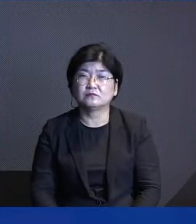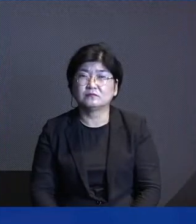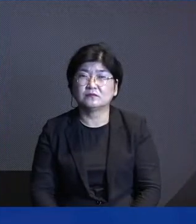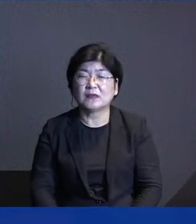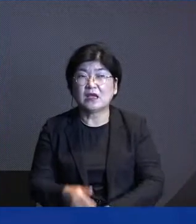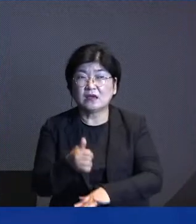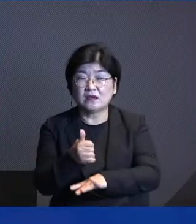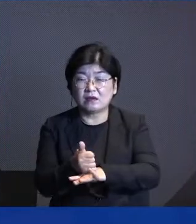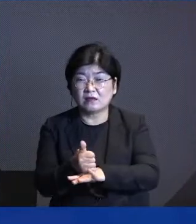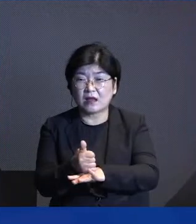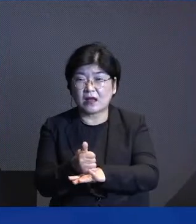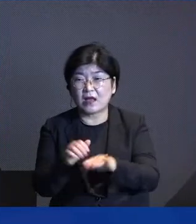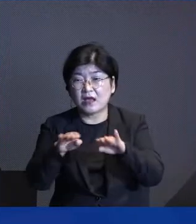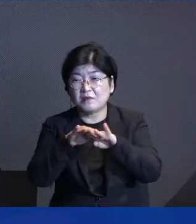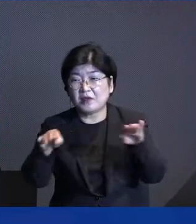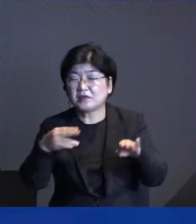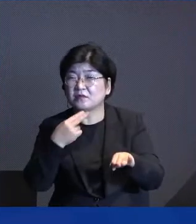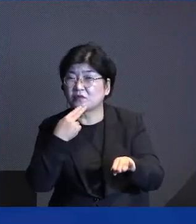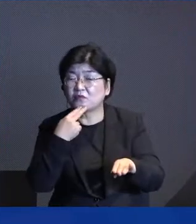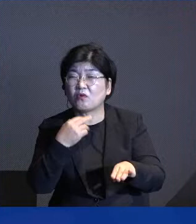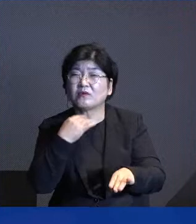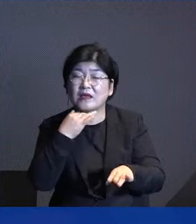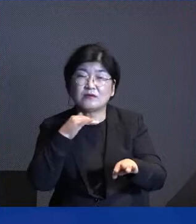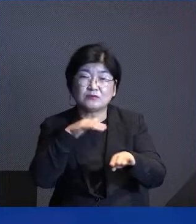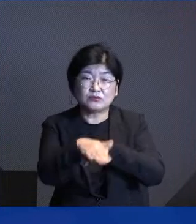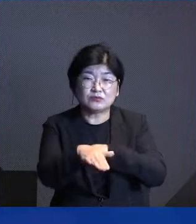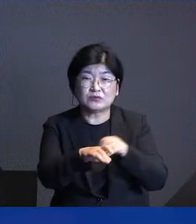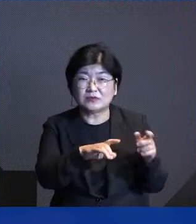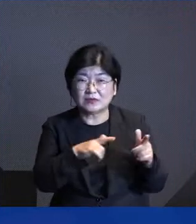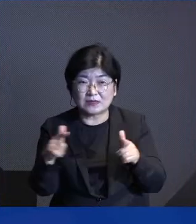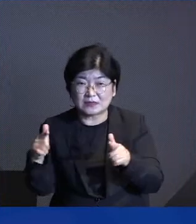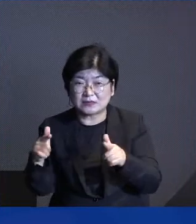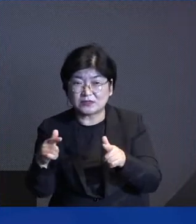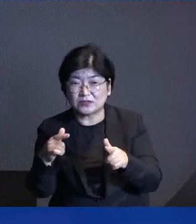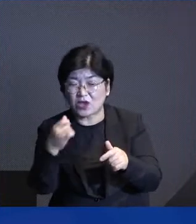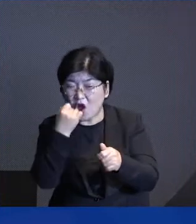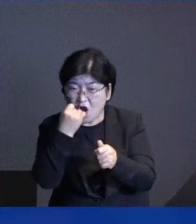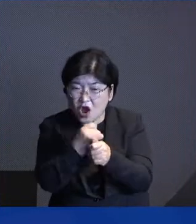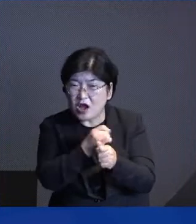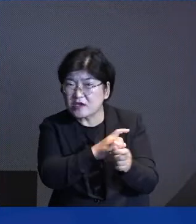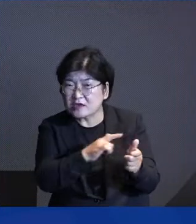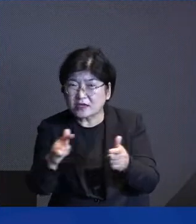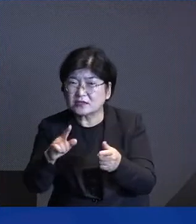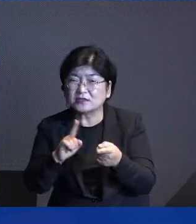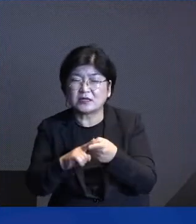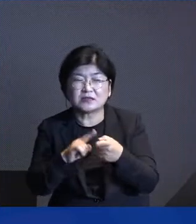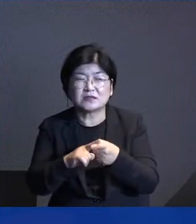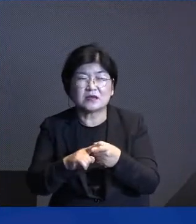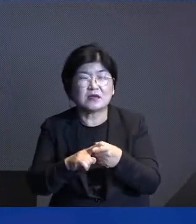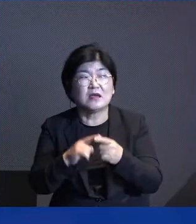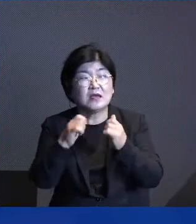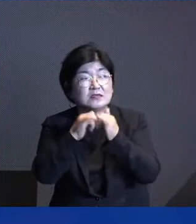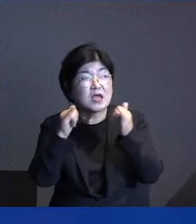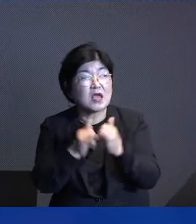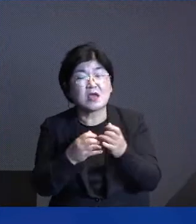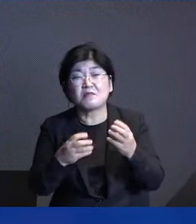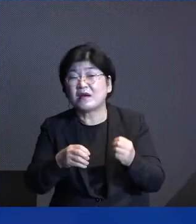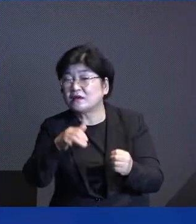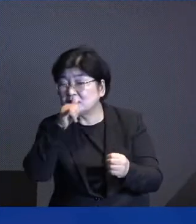stigma and ageism that is there in the society, added by the frailty of older